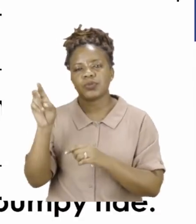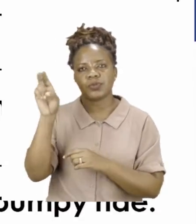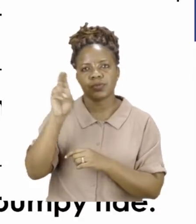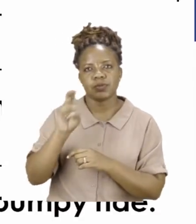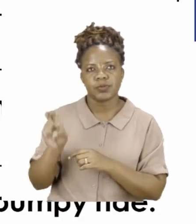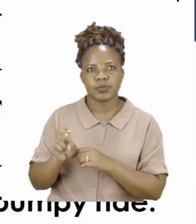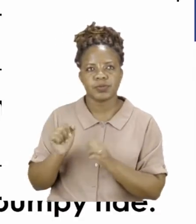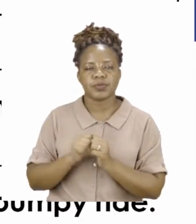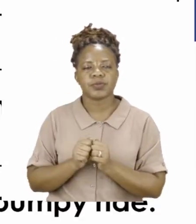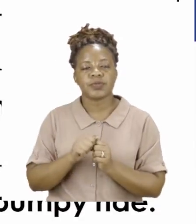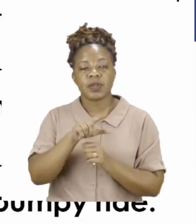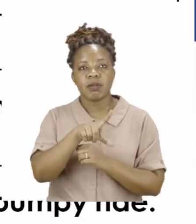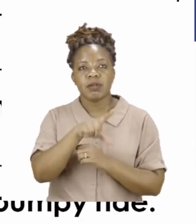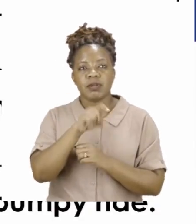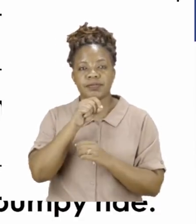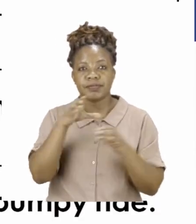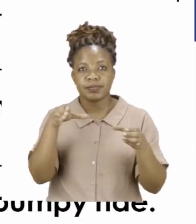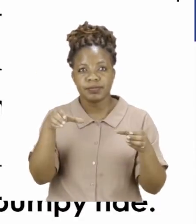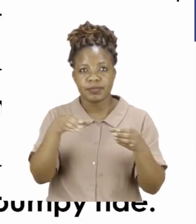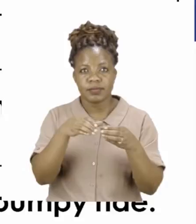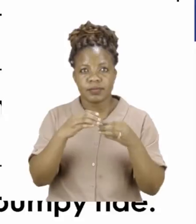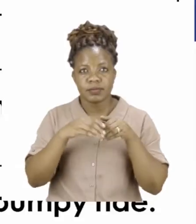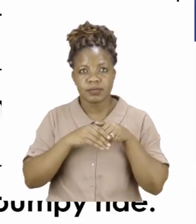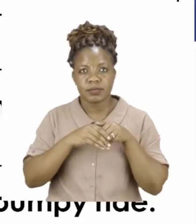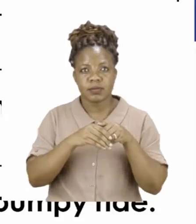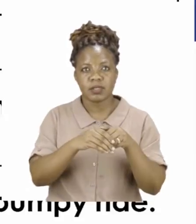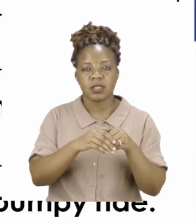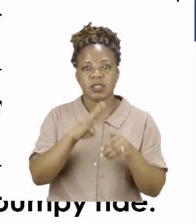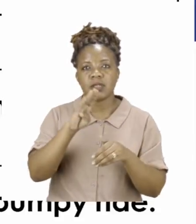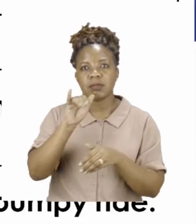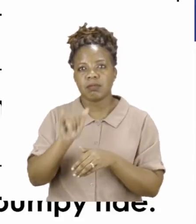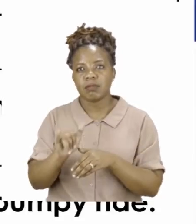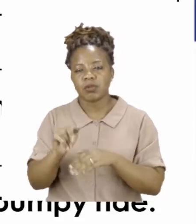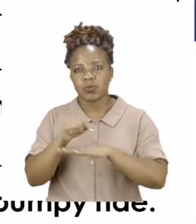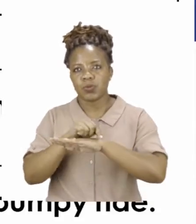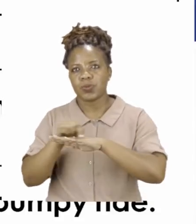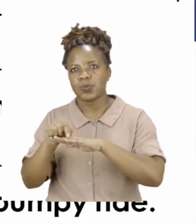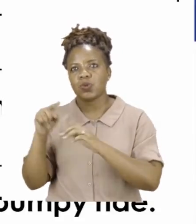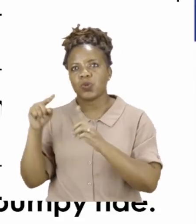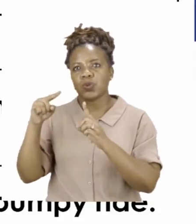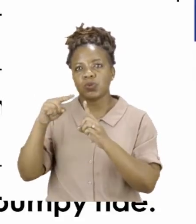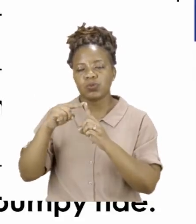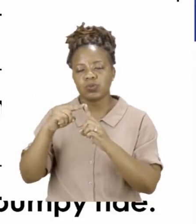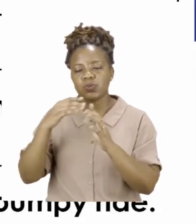The class traveled by dash to go to Swakopmund.